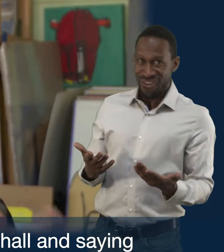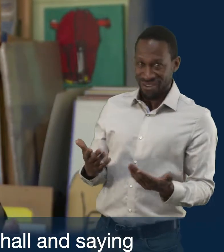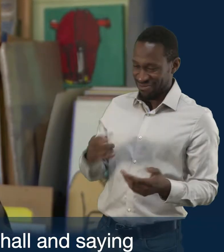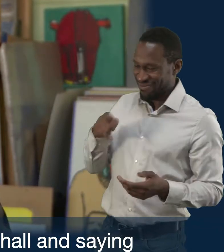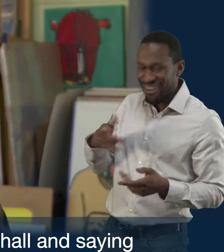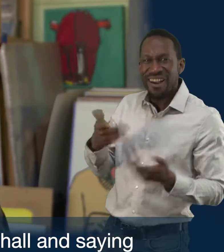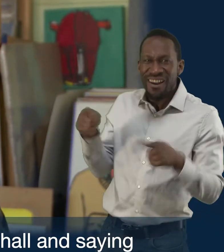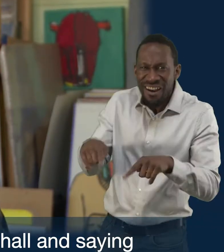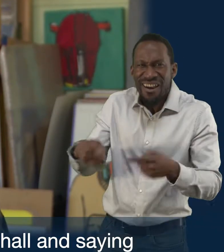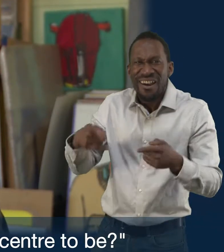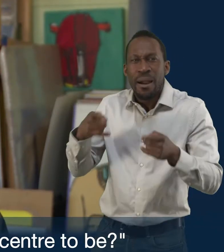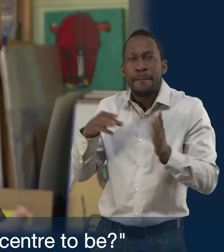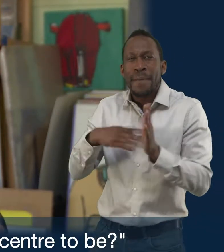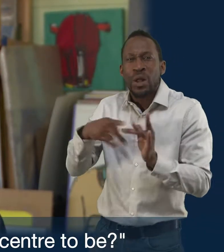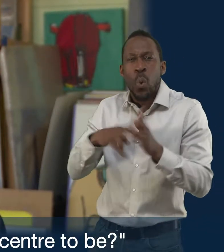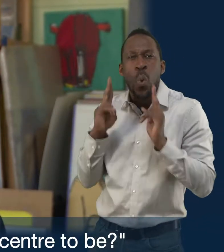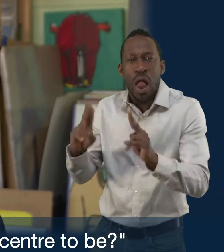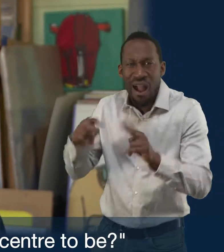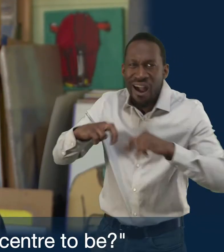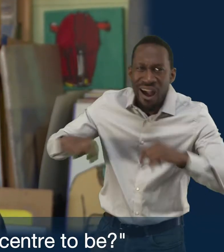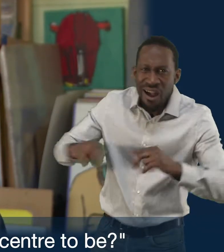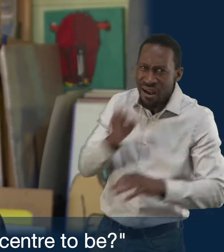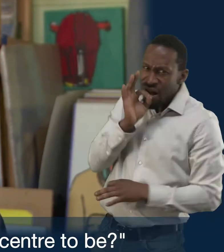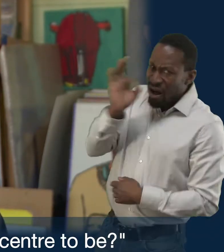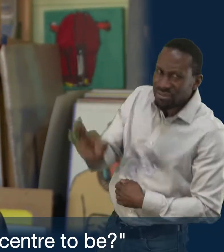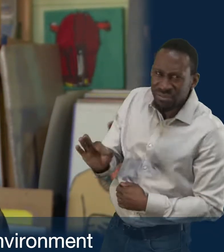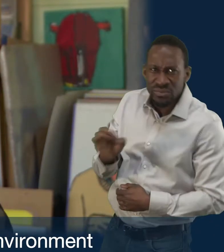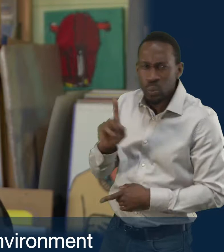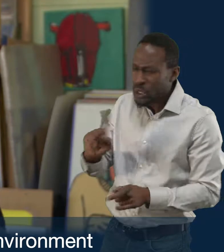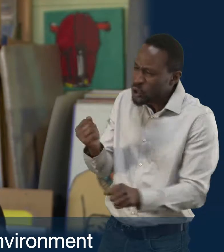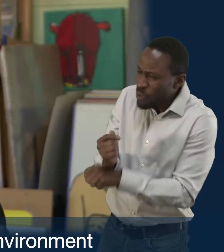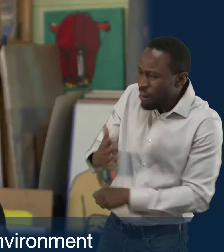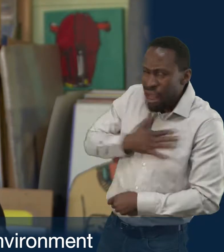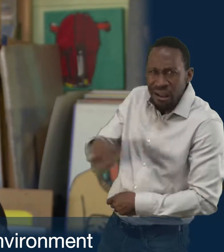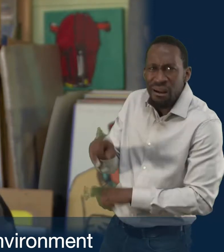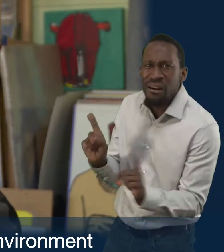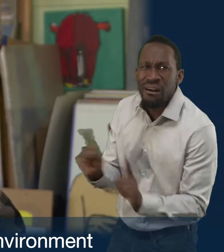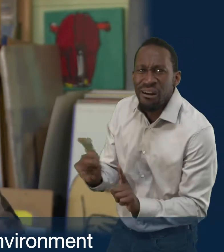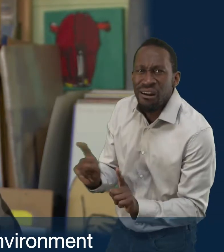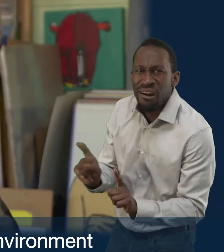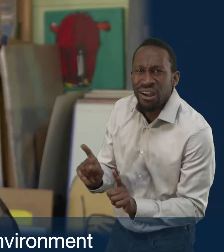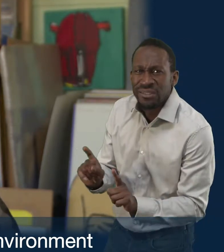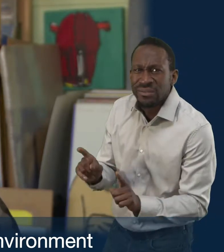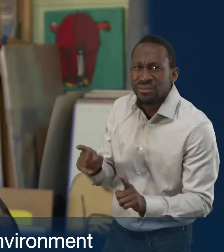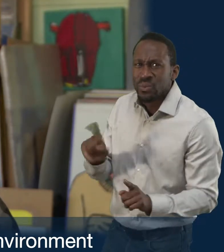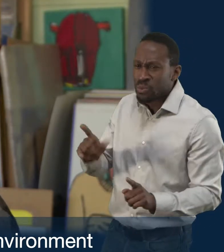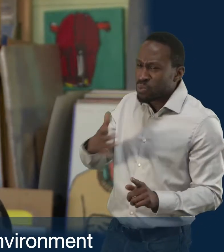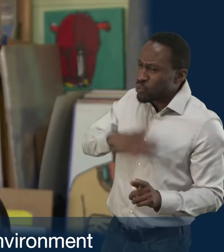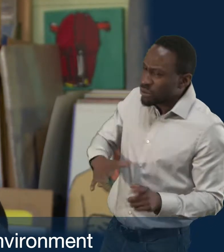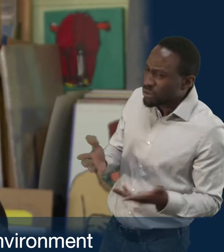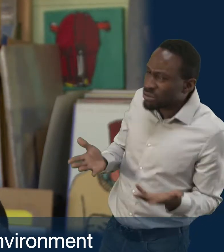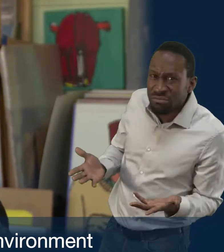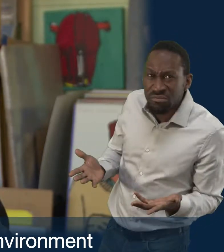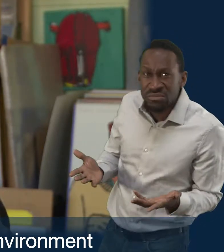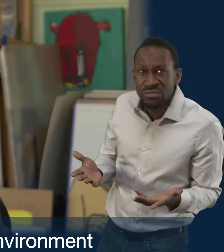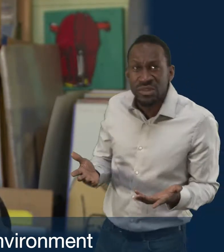what would you like to do? What would you like this centre to be? And It's that sort of environment